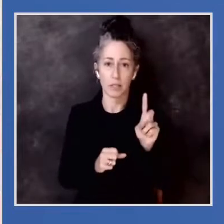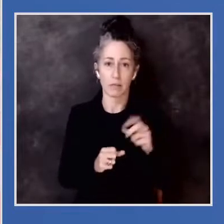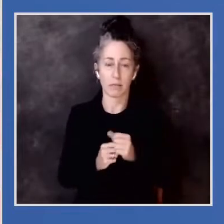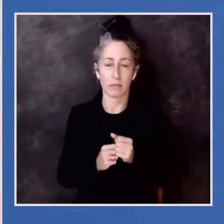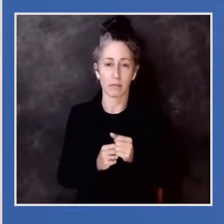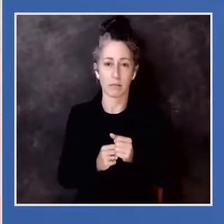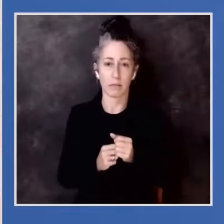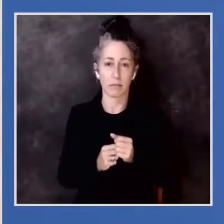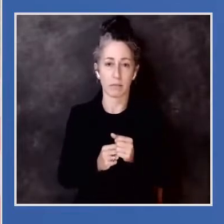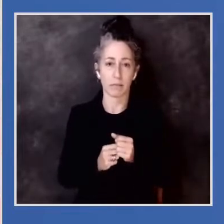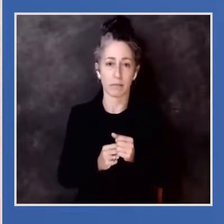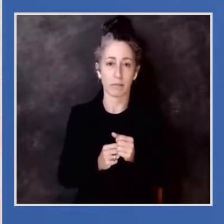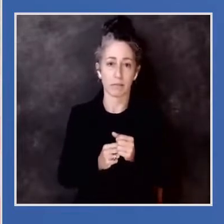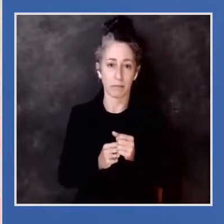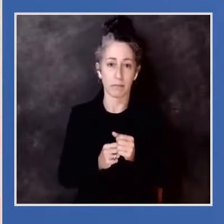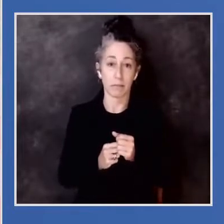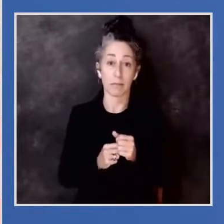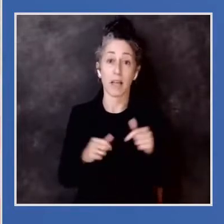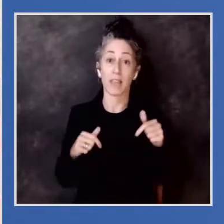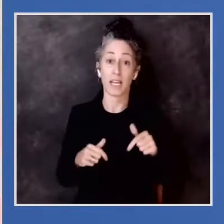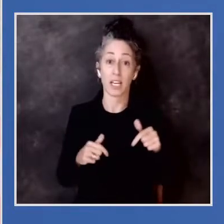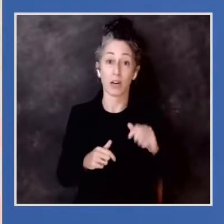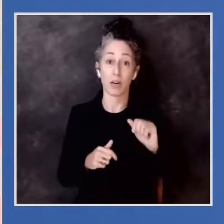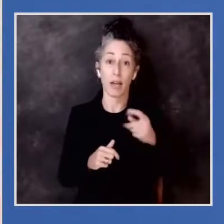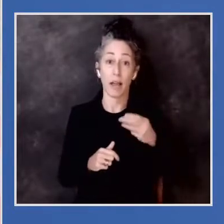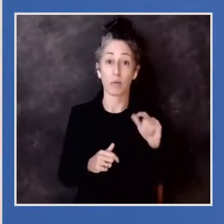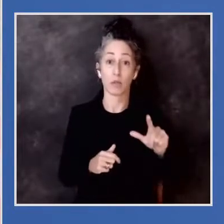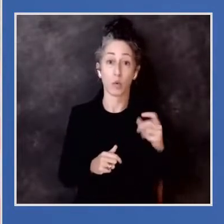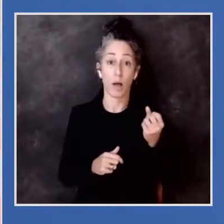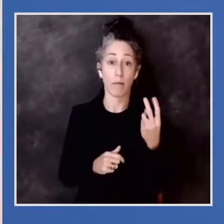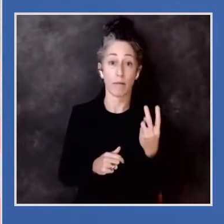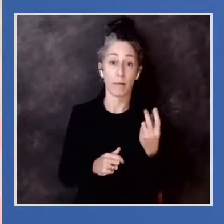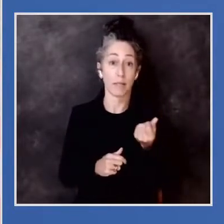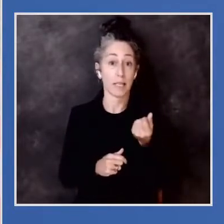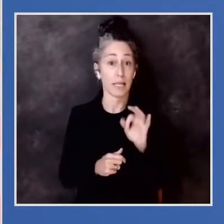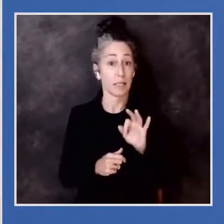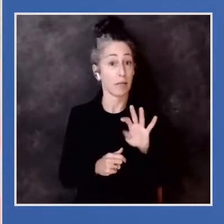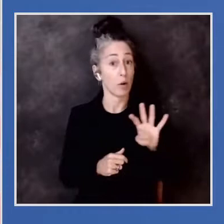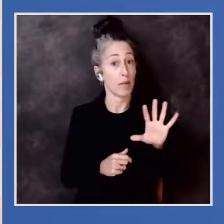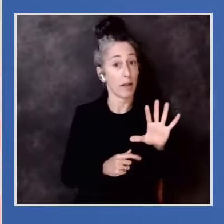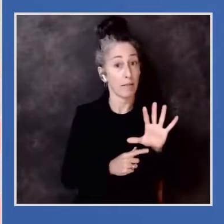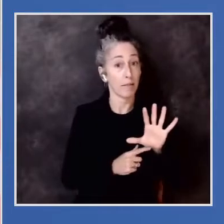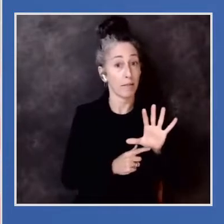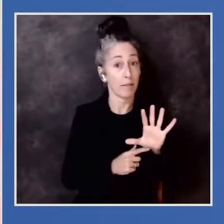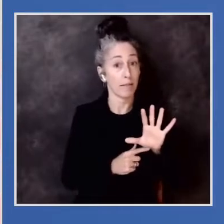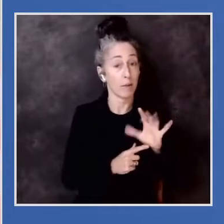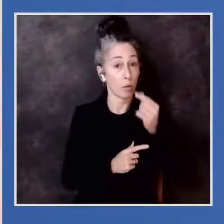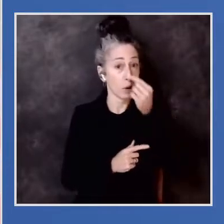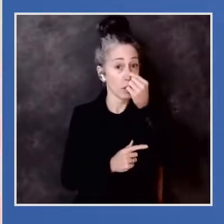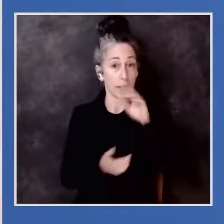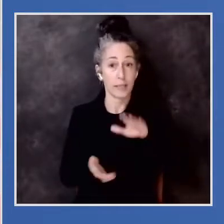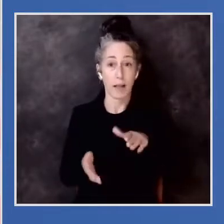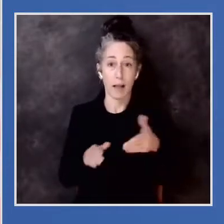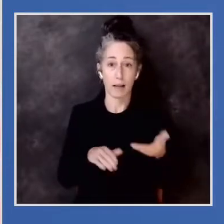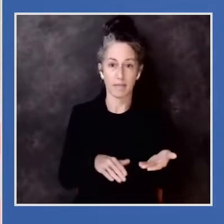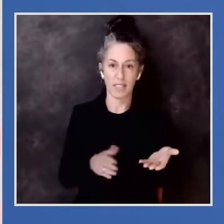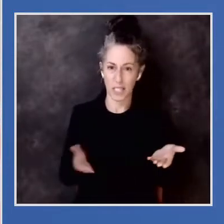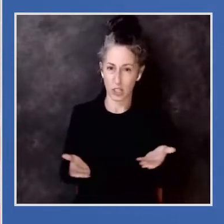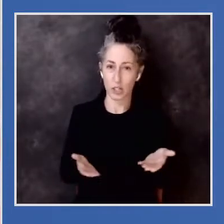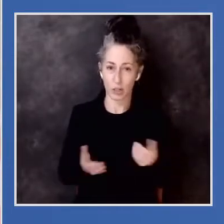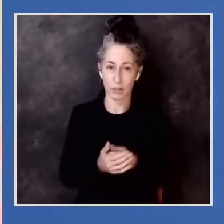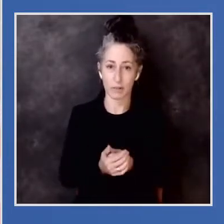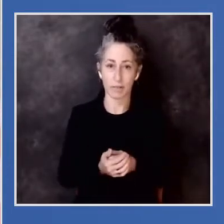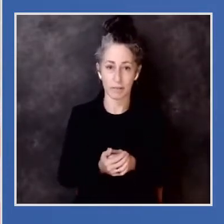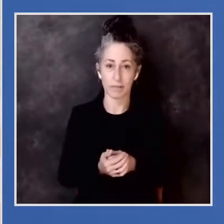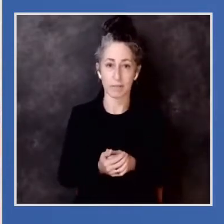here, on April 12th, 1945, that President Roosevelt died, a casualty